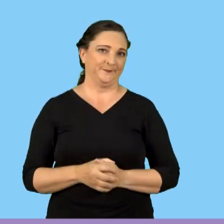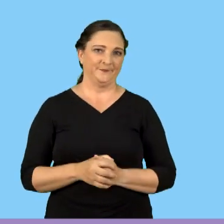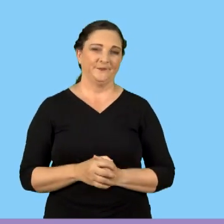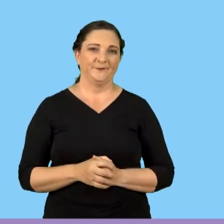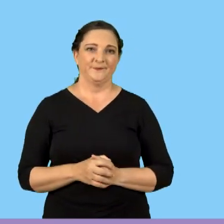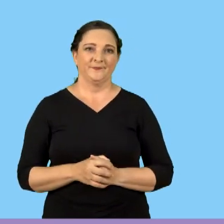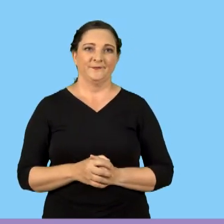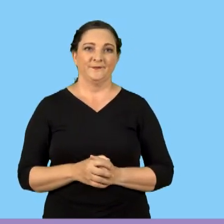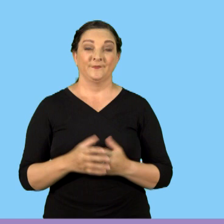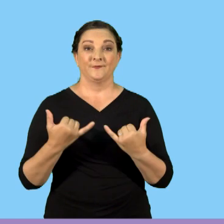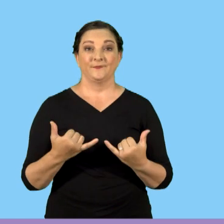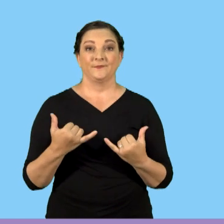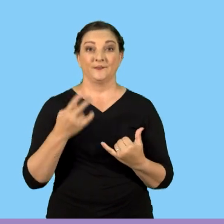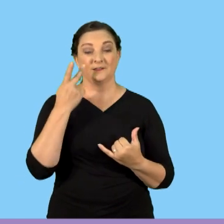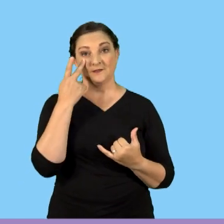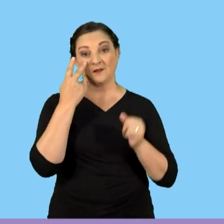an 11.